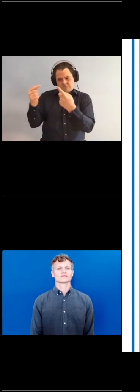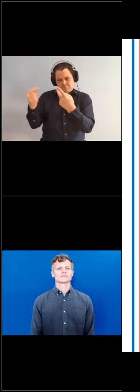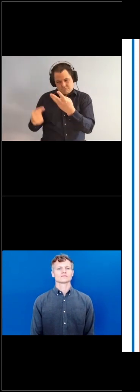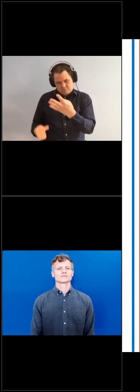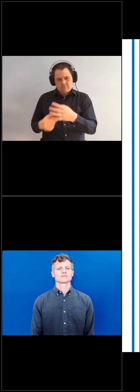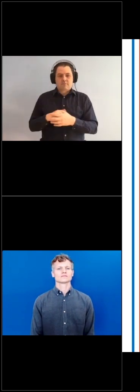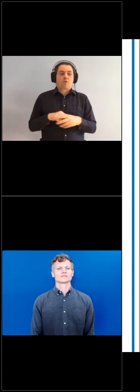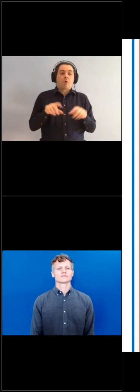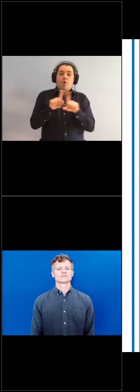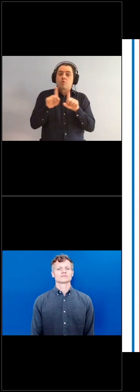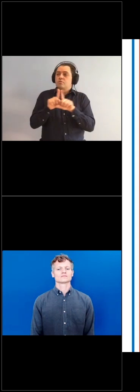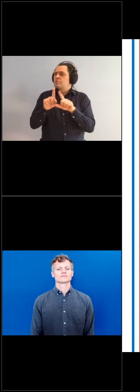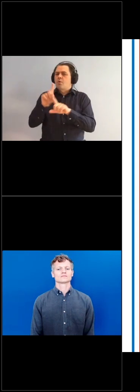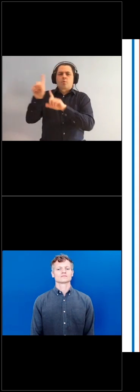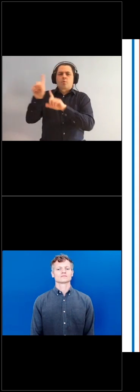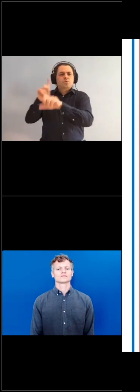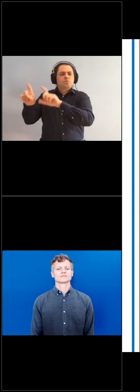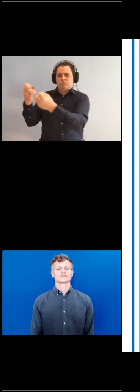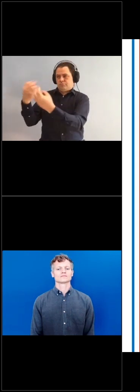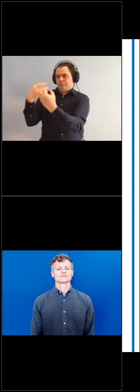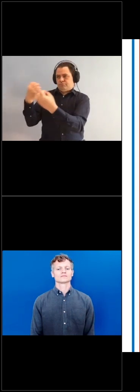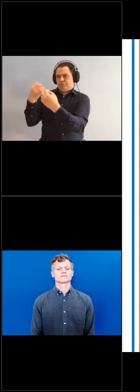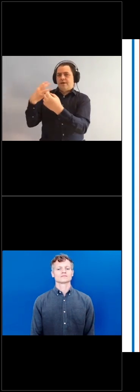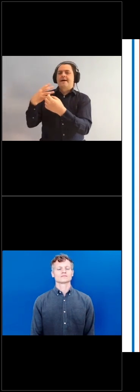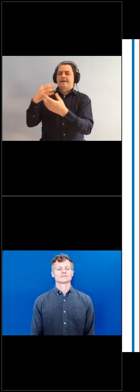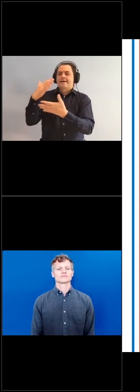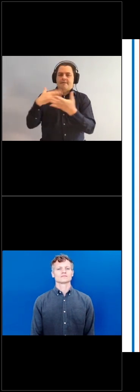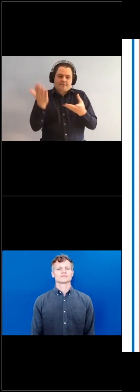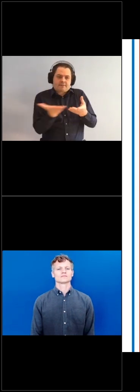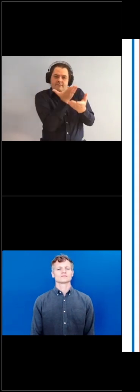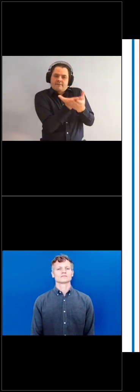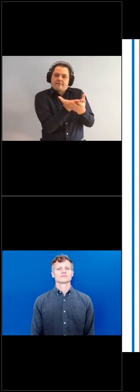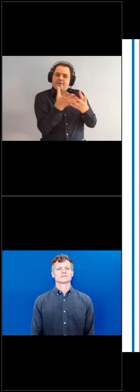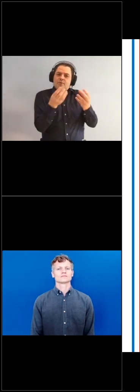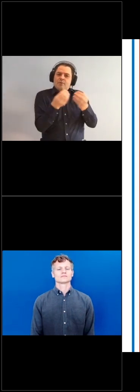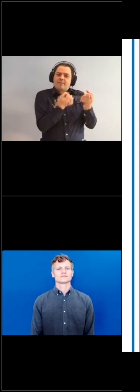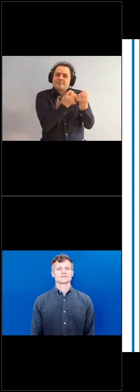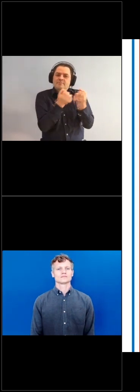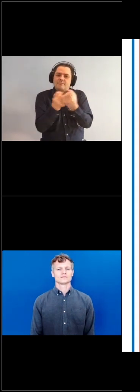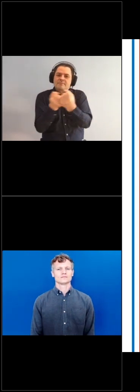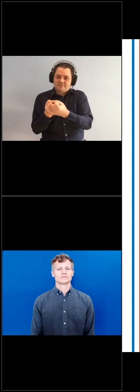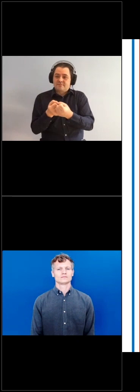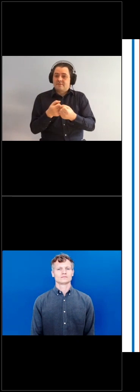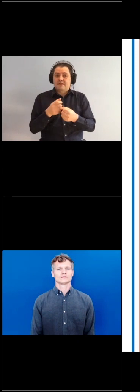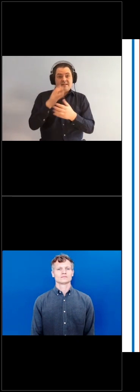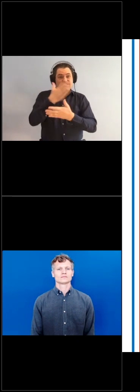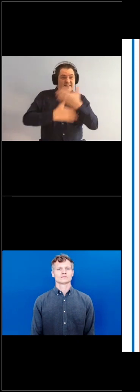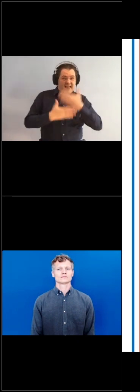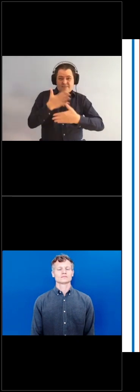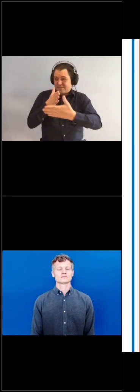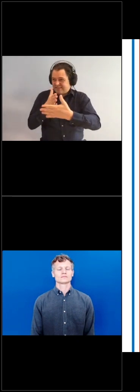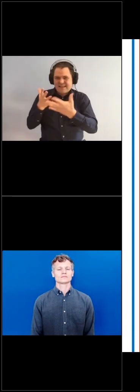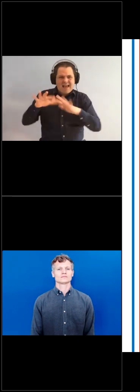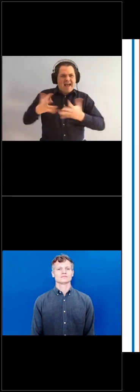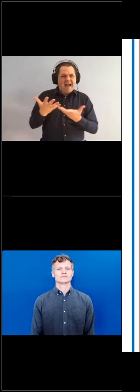help the humanitarian actions, which we are helping them to build their capacities.